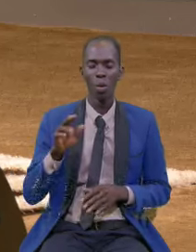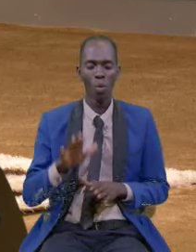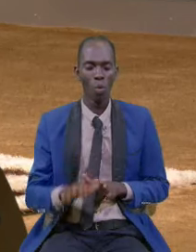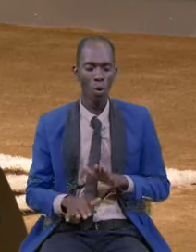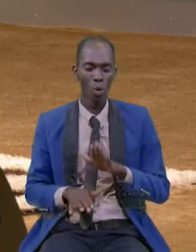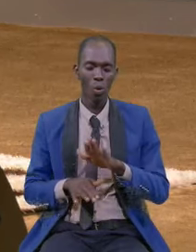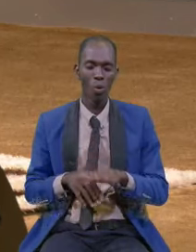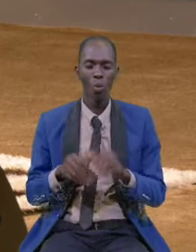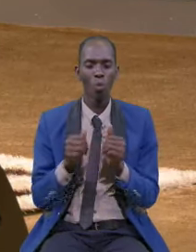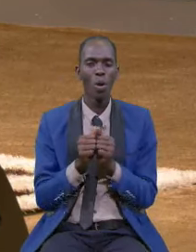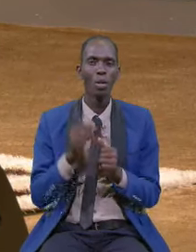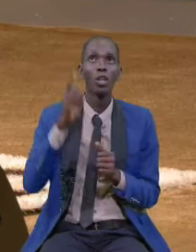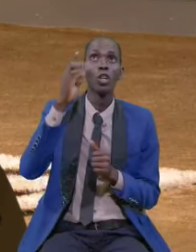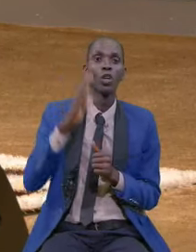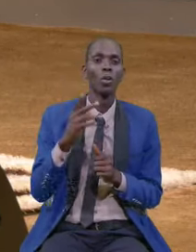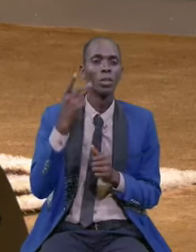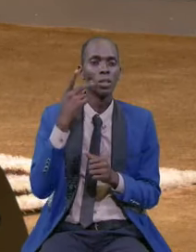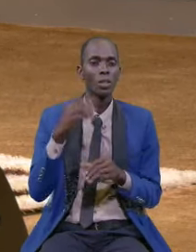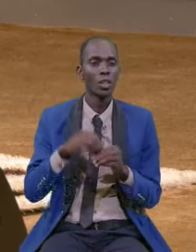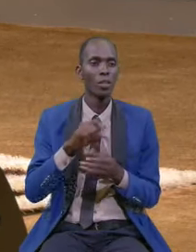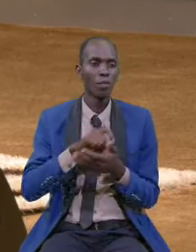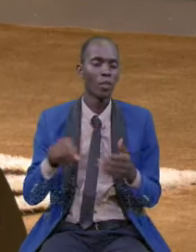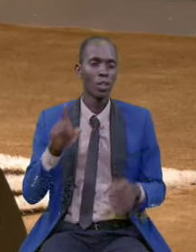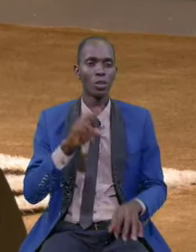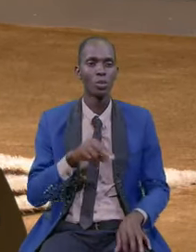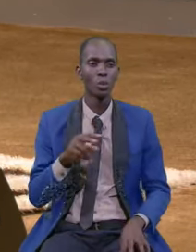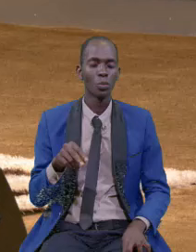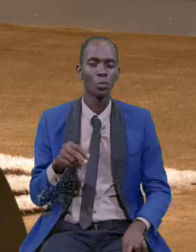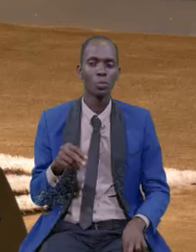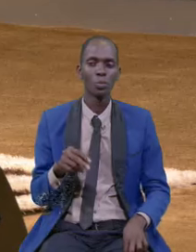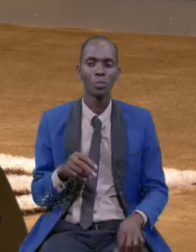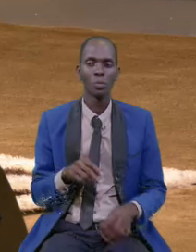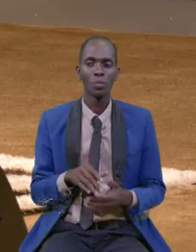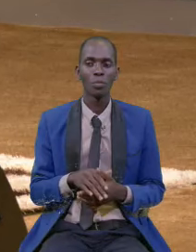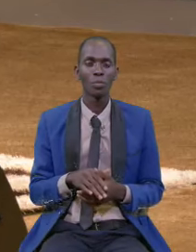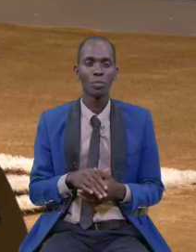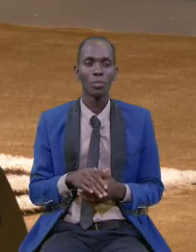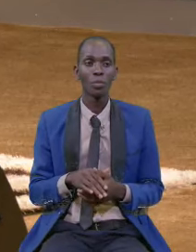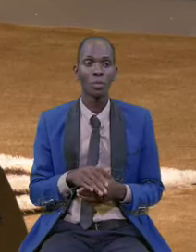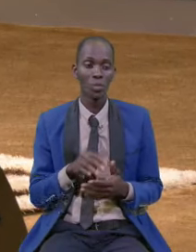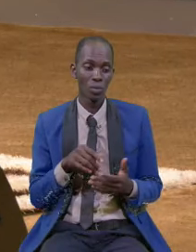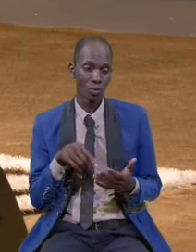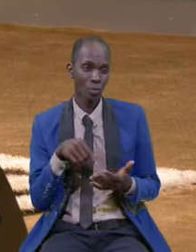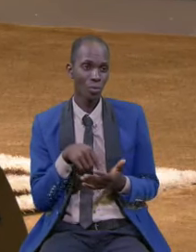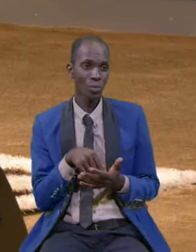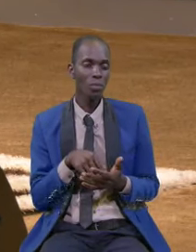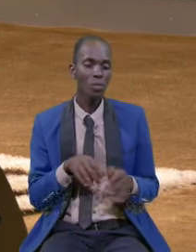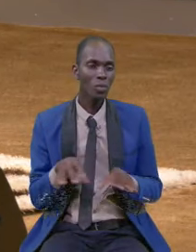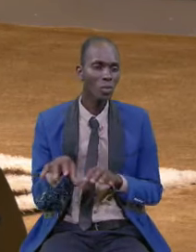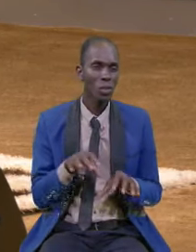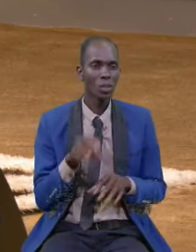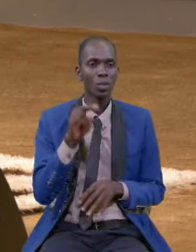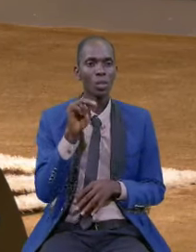Verse 22. In verse 22, thus did Noah, according to